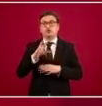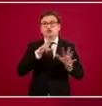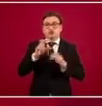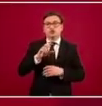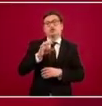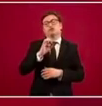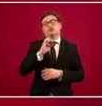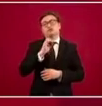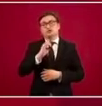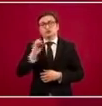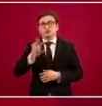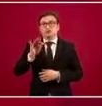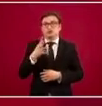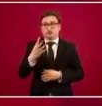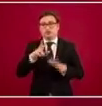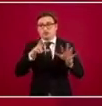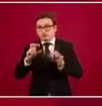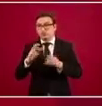the...